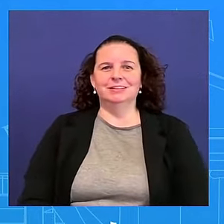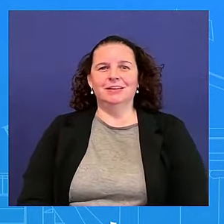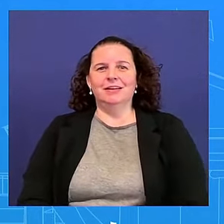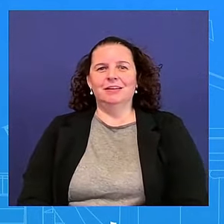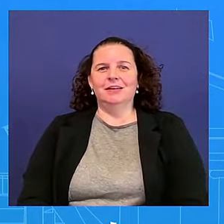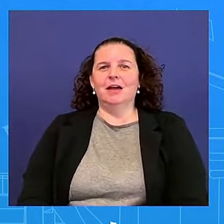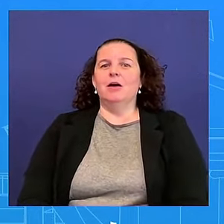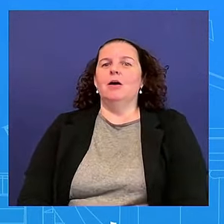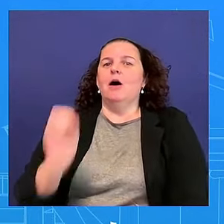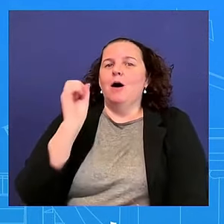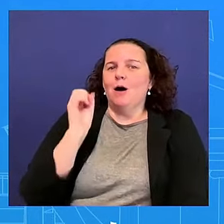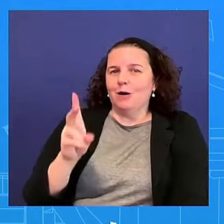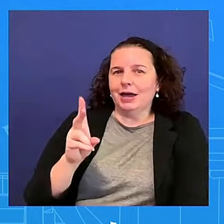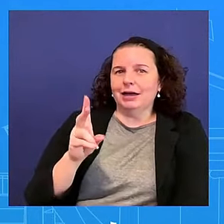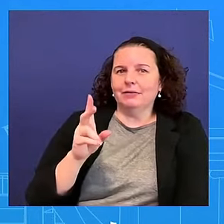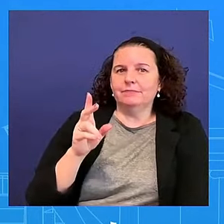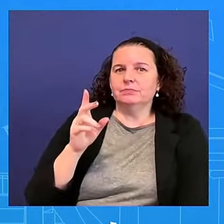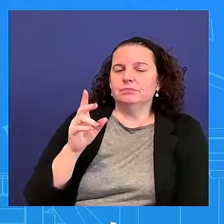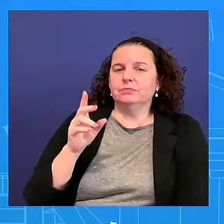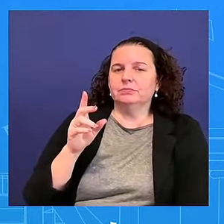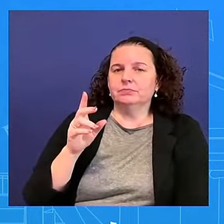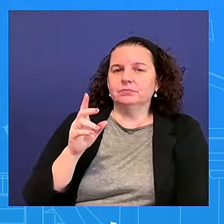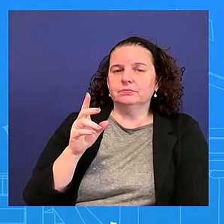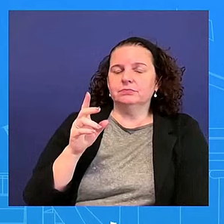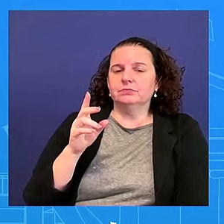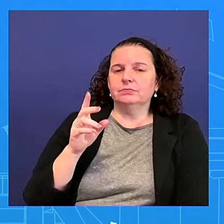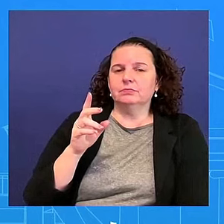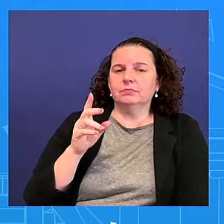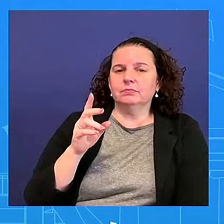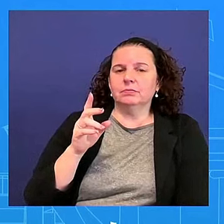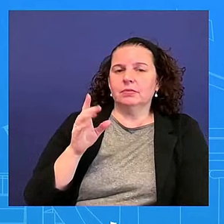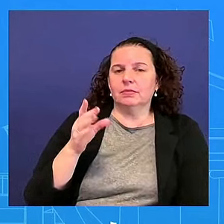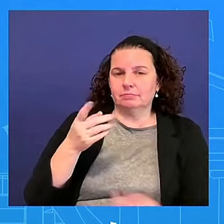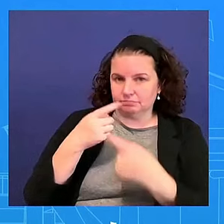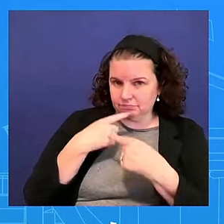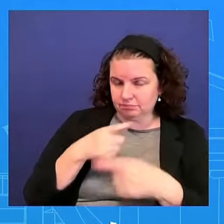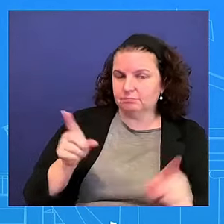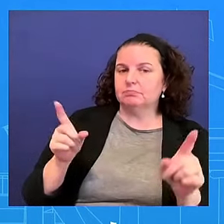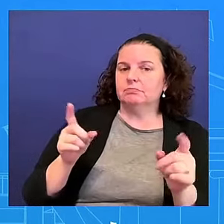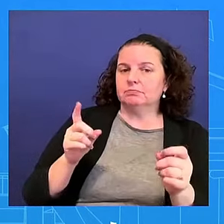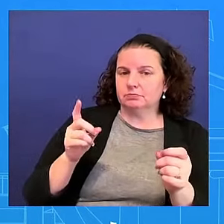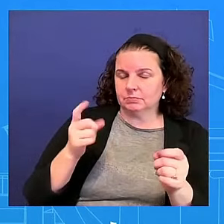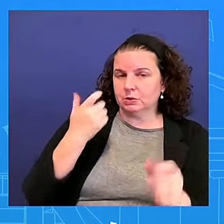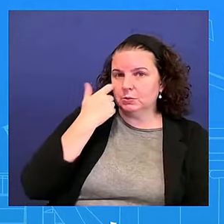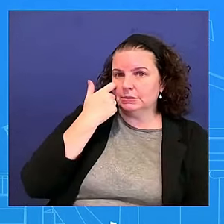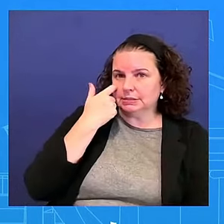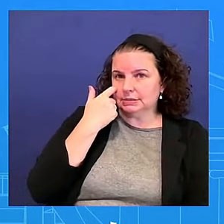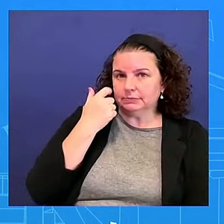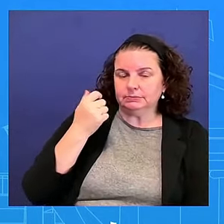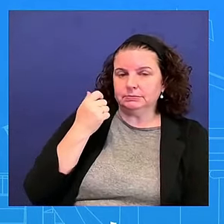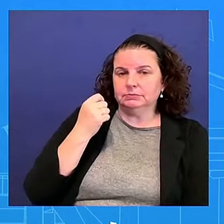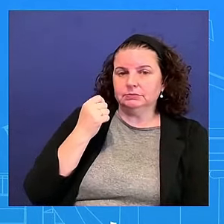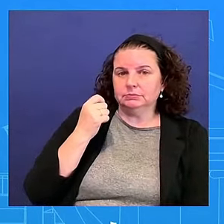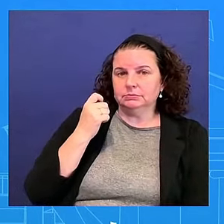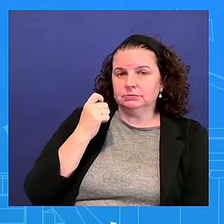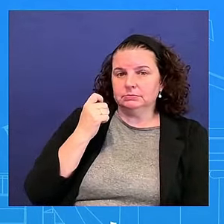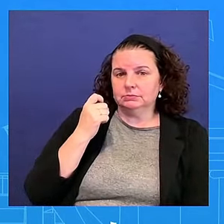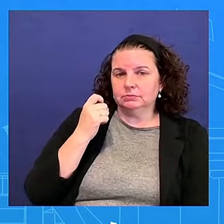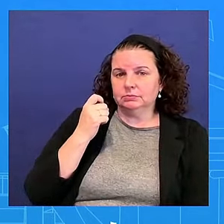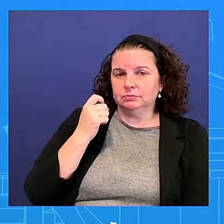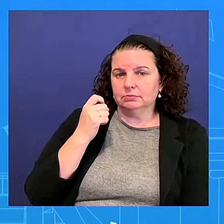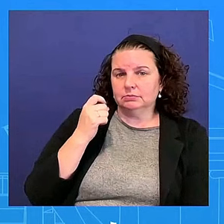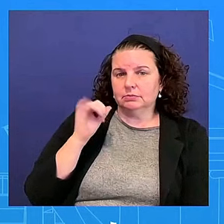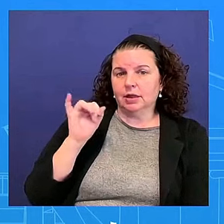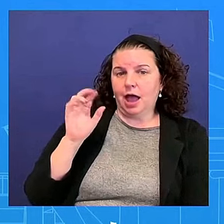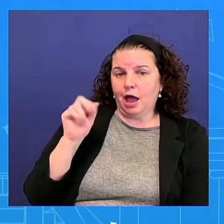this, issued a statement a little while ago, saying in part, "In recent weeks, Iranian government actors have sought to opportunistically take